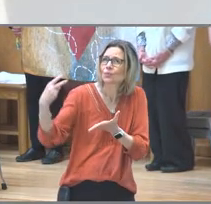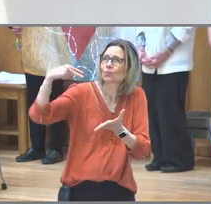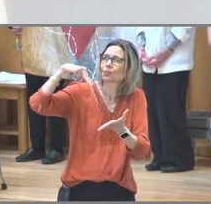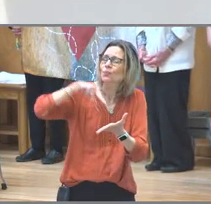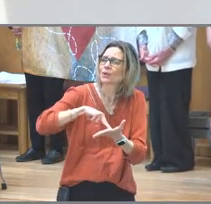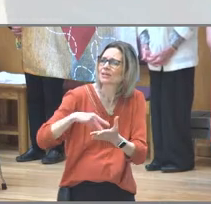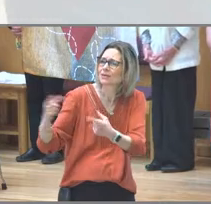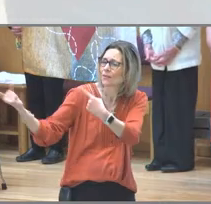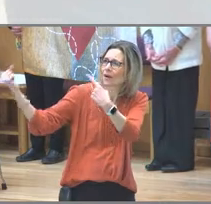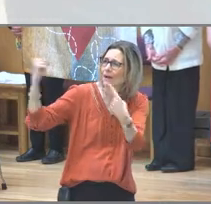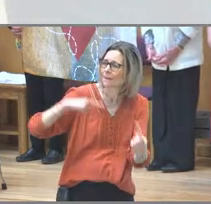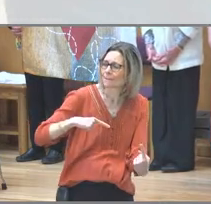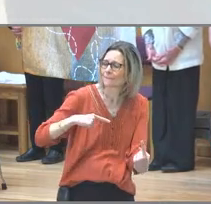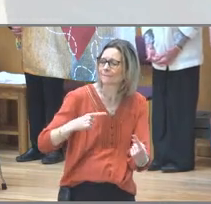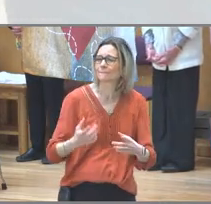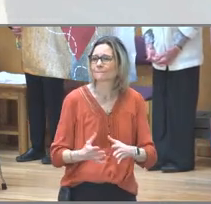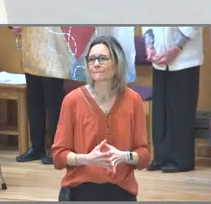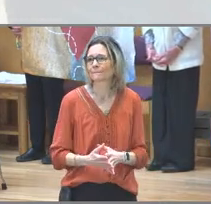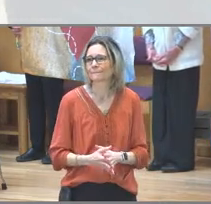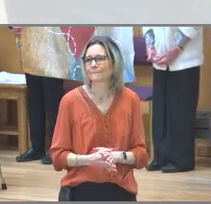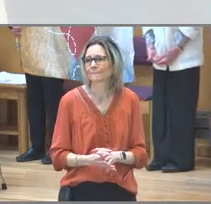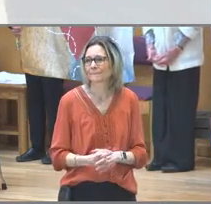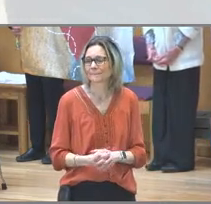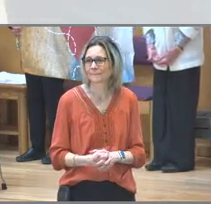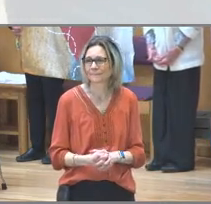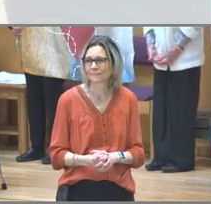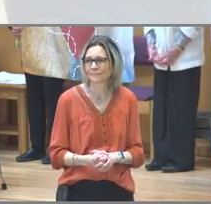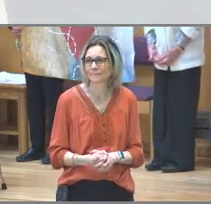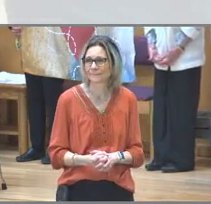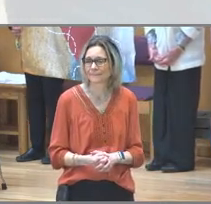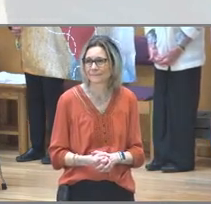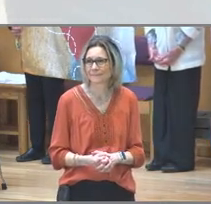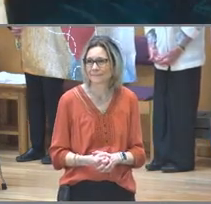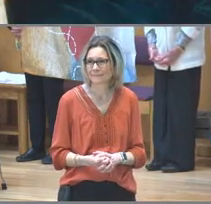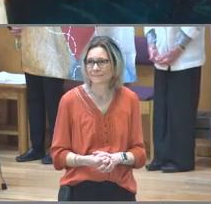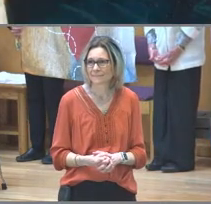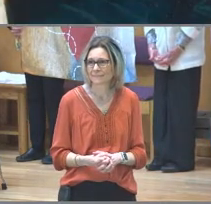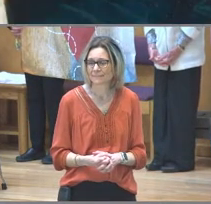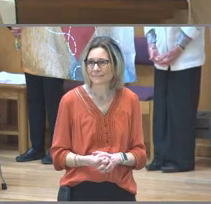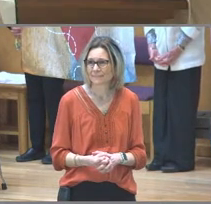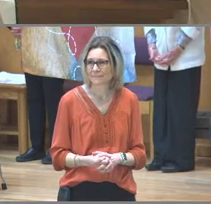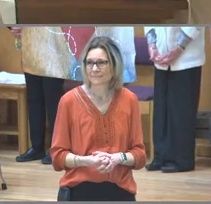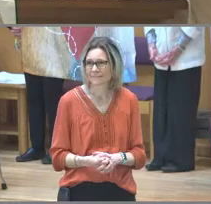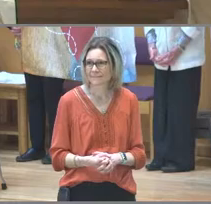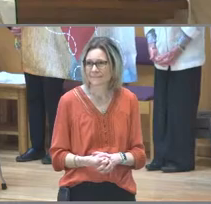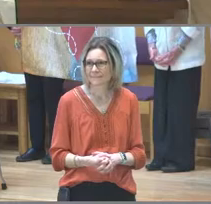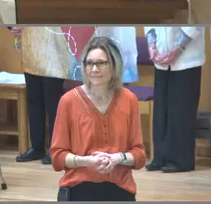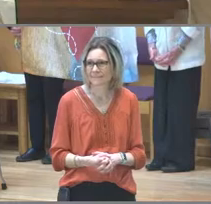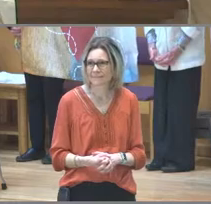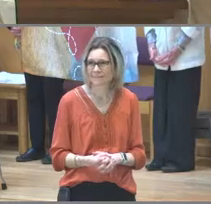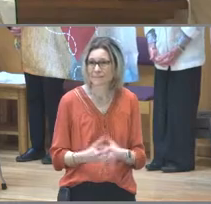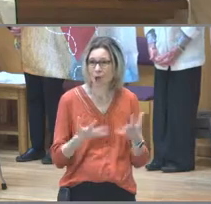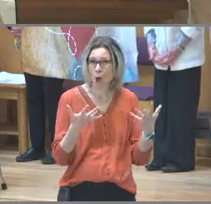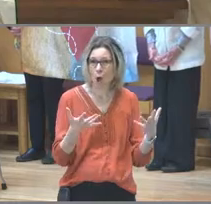Christ will come again. Thank you. Thank you. You're already drinking,